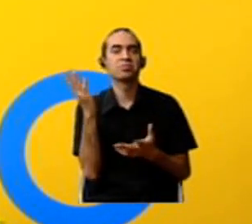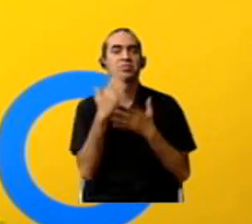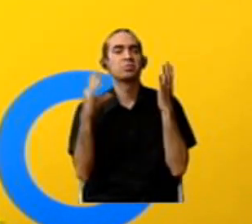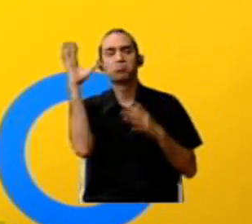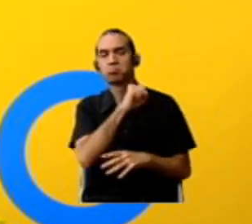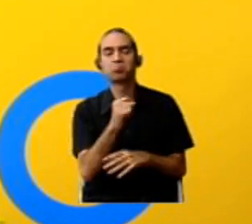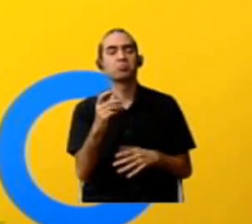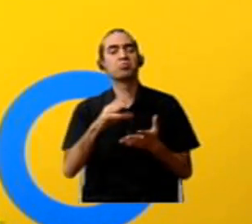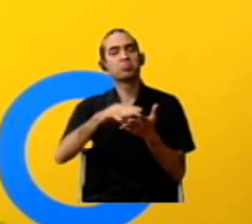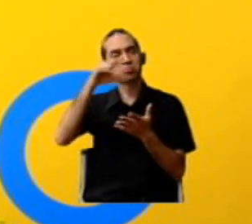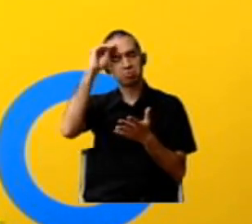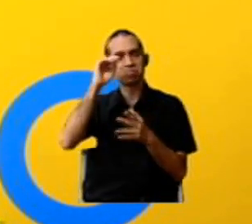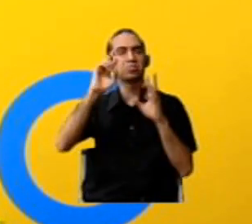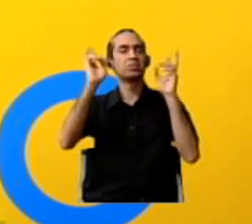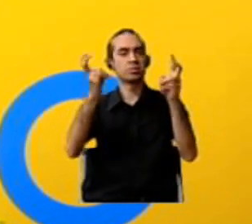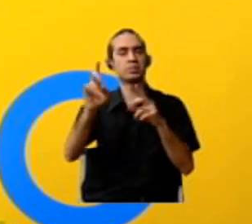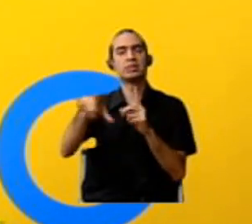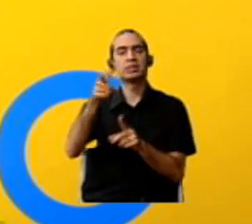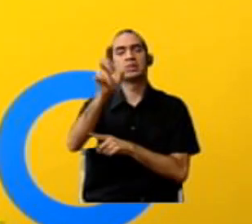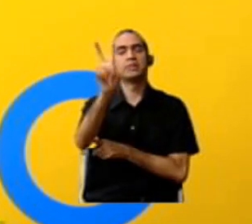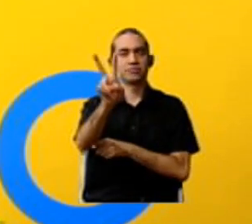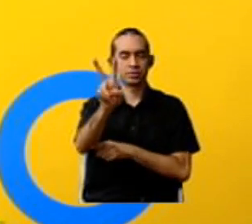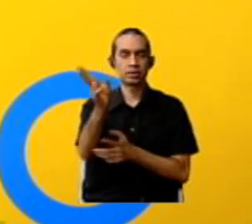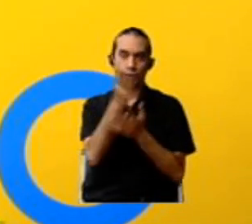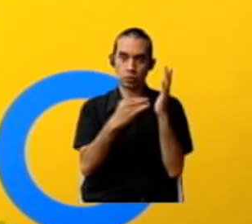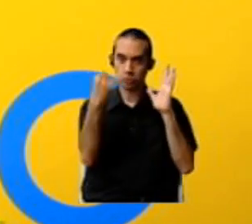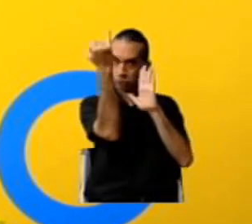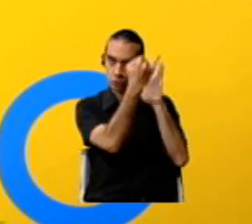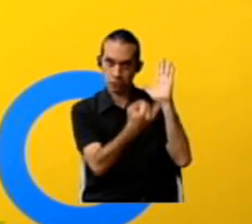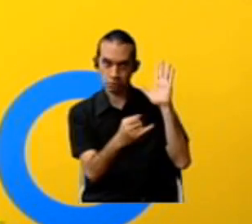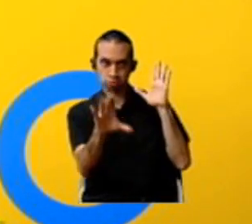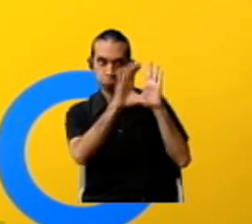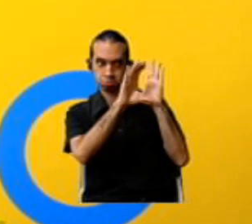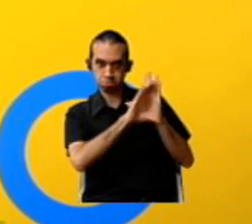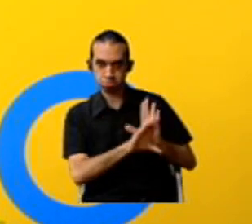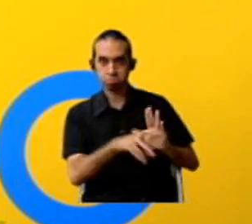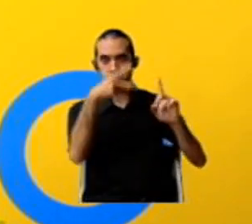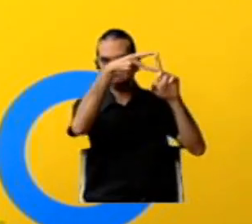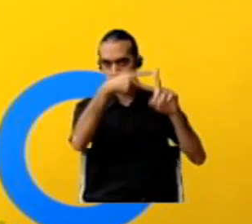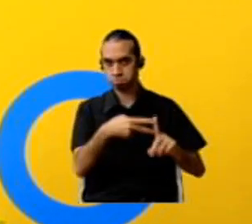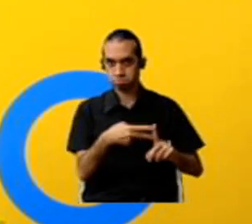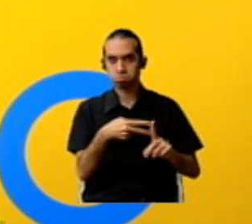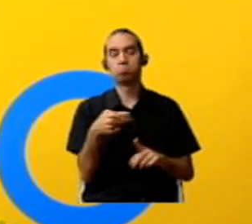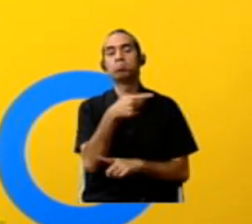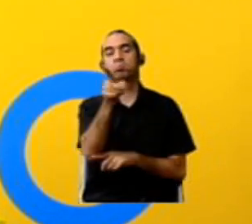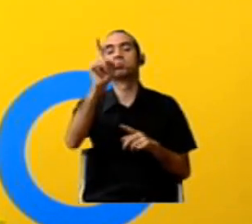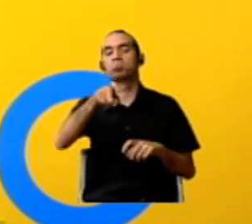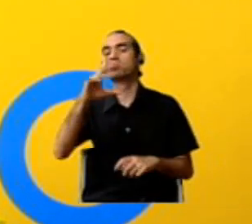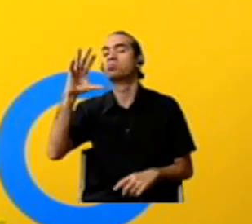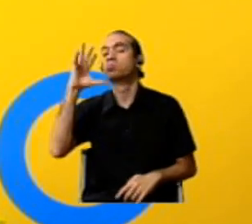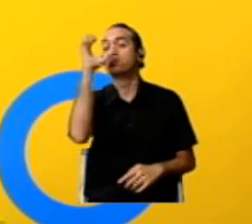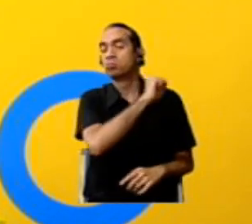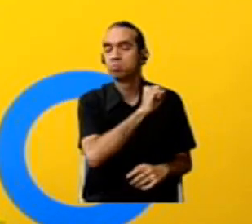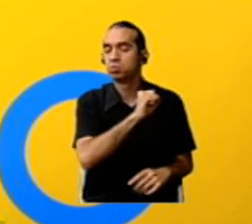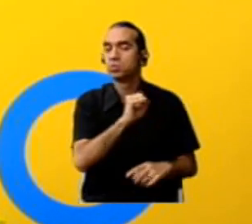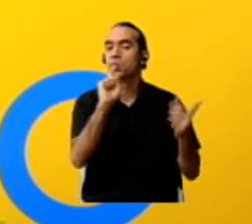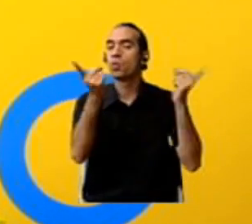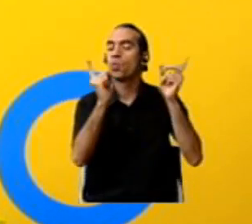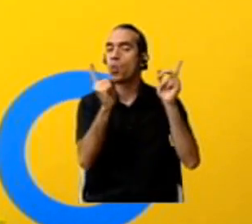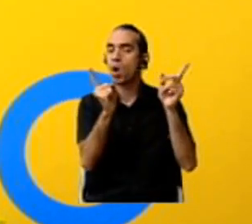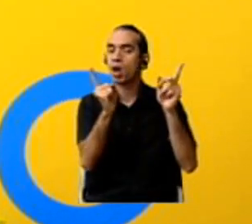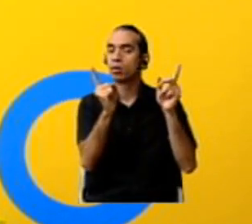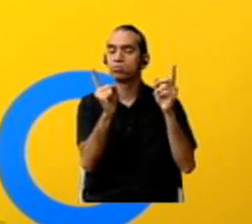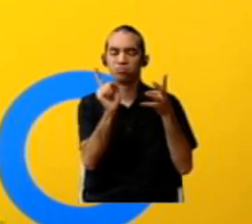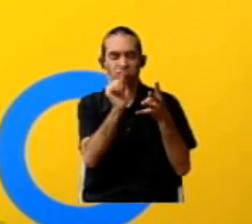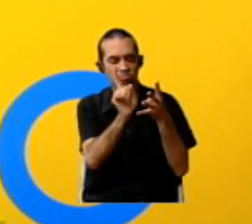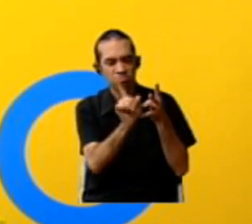about letter V. We have some pictures about vocabulary, and you have to guess which one is the